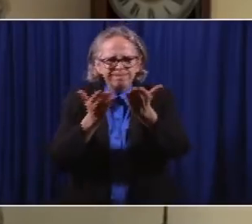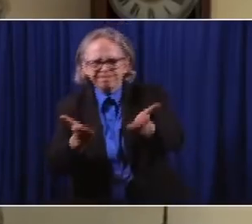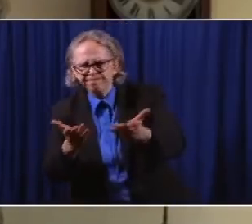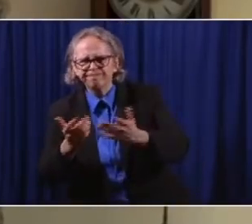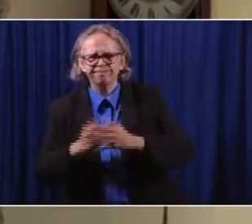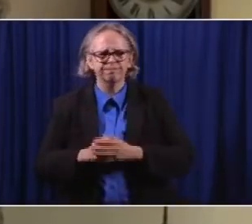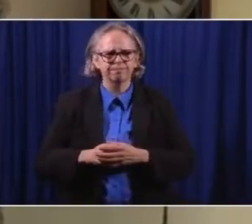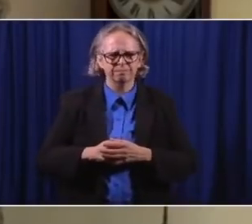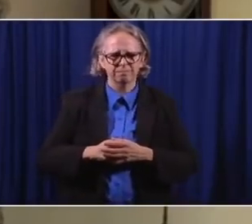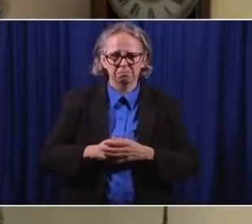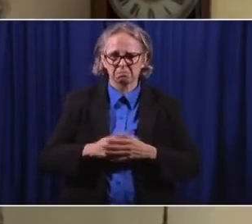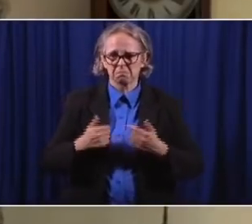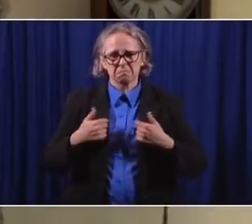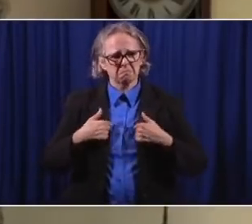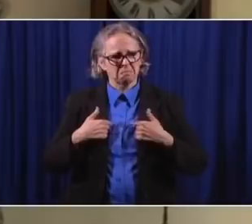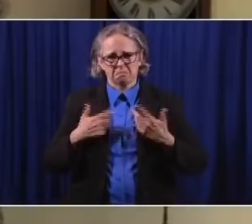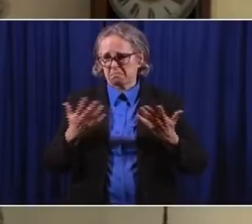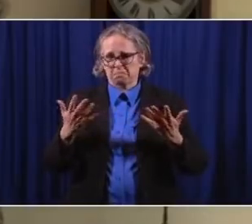medical advice we get.